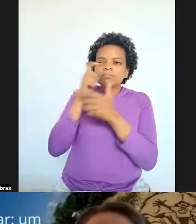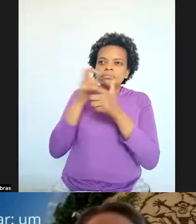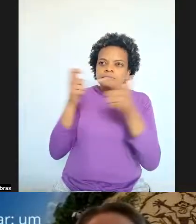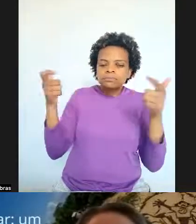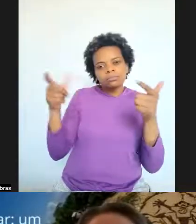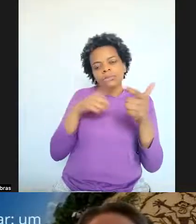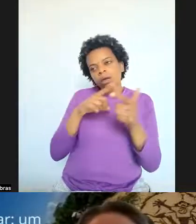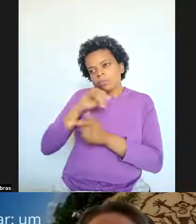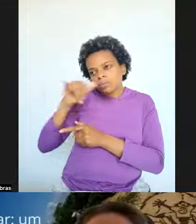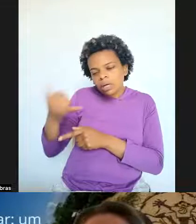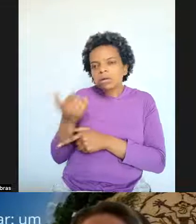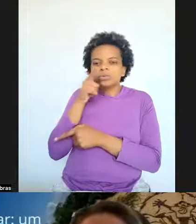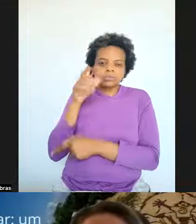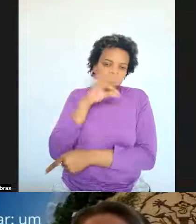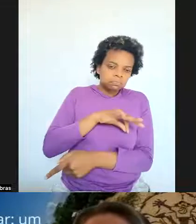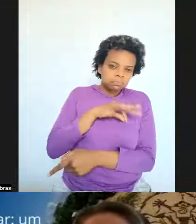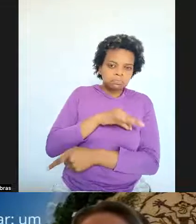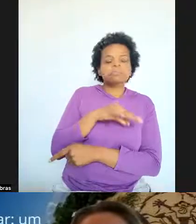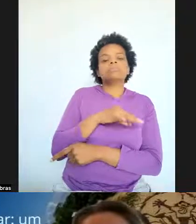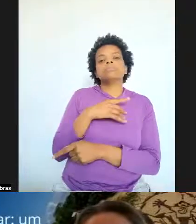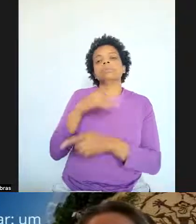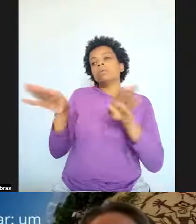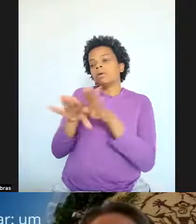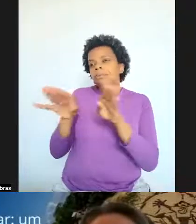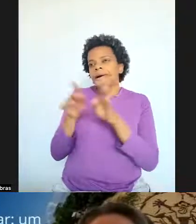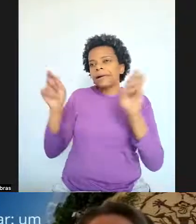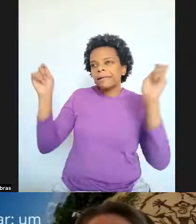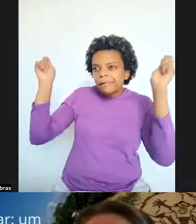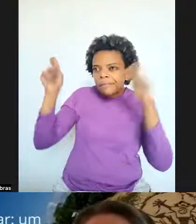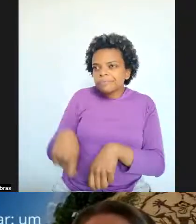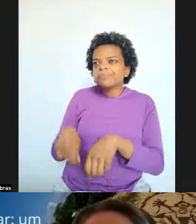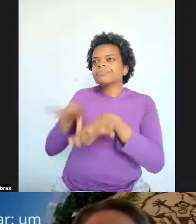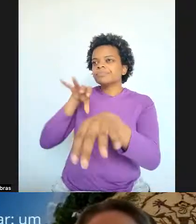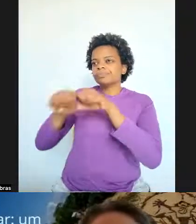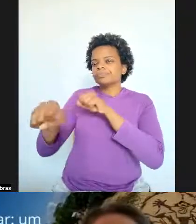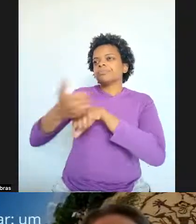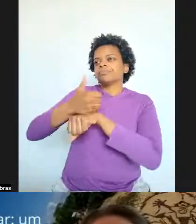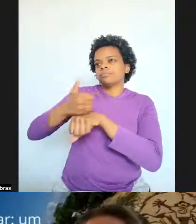decent work and alternative income generation possibilities,